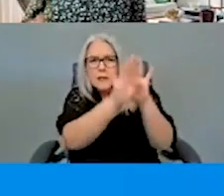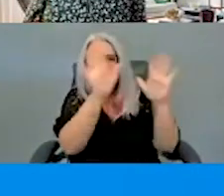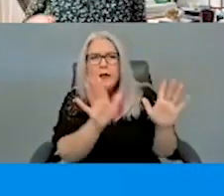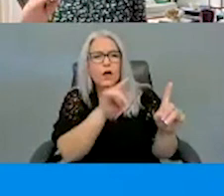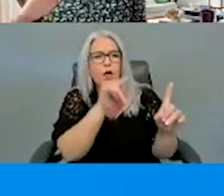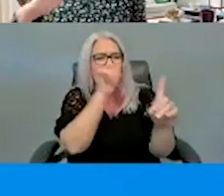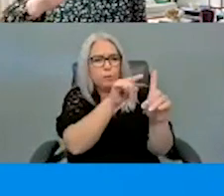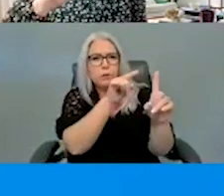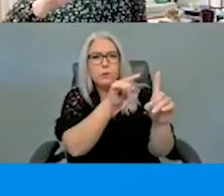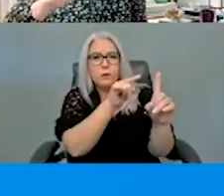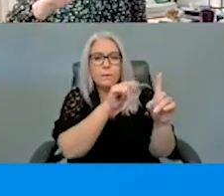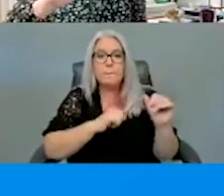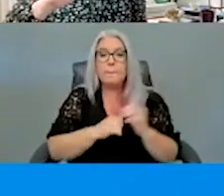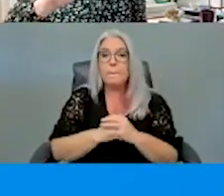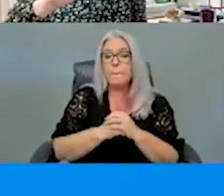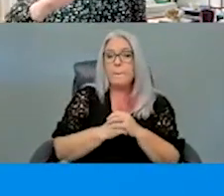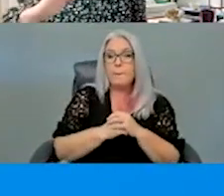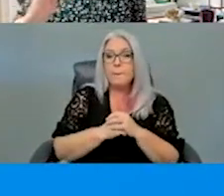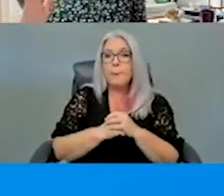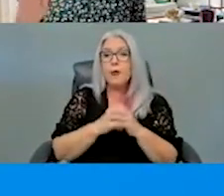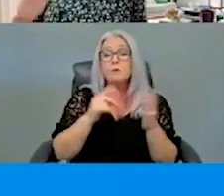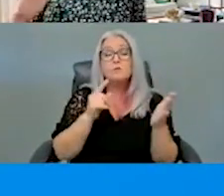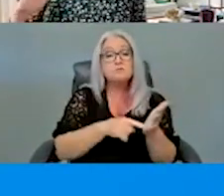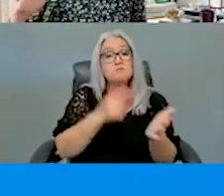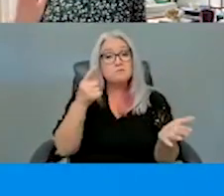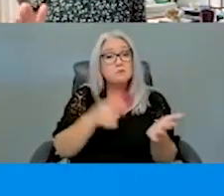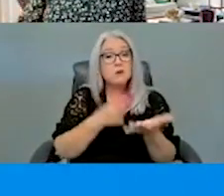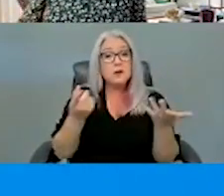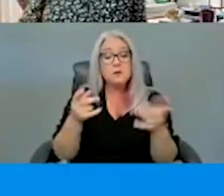So occasionally situations will occur